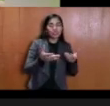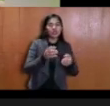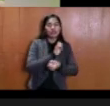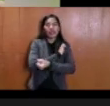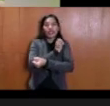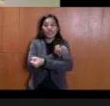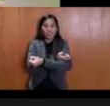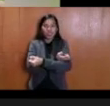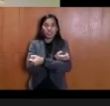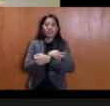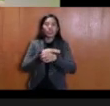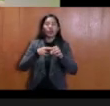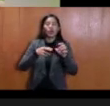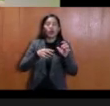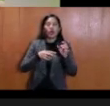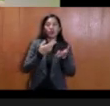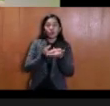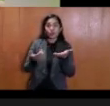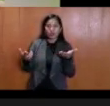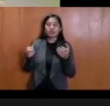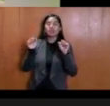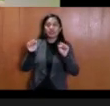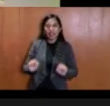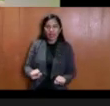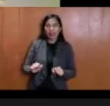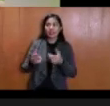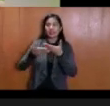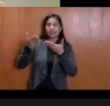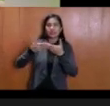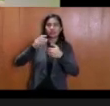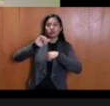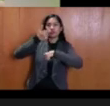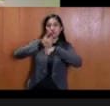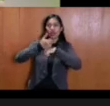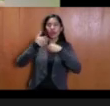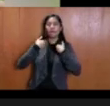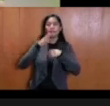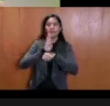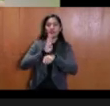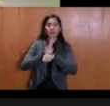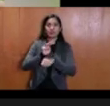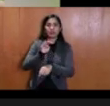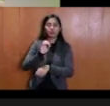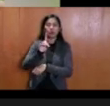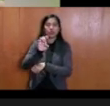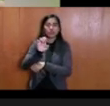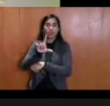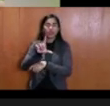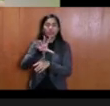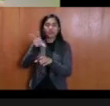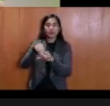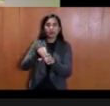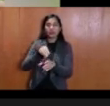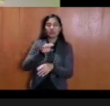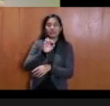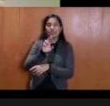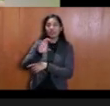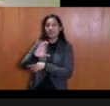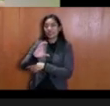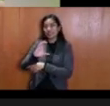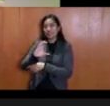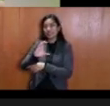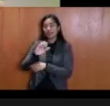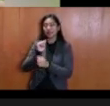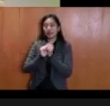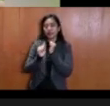provide for bigger installations. There are business models that are covered by the ERC issuance,